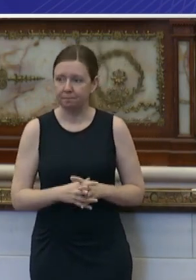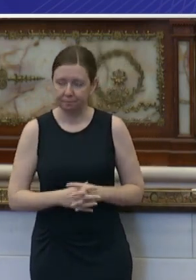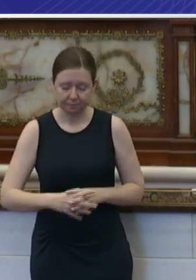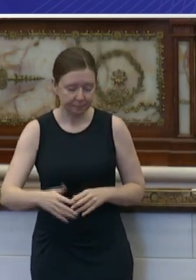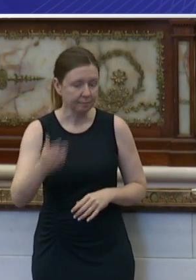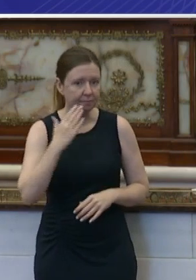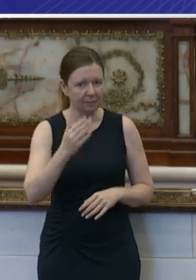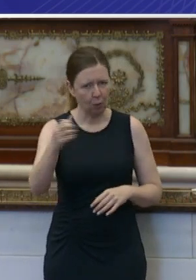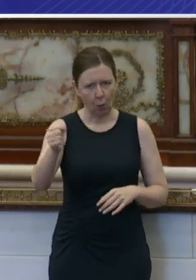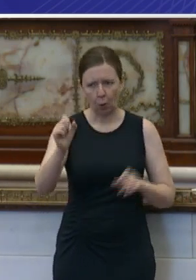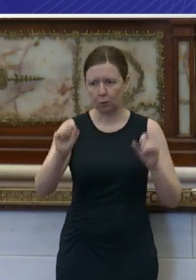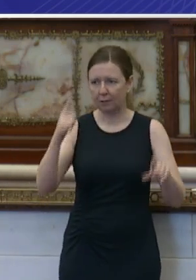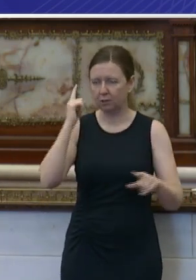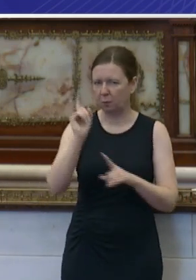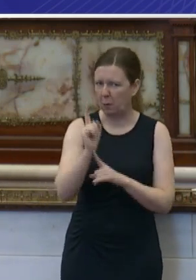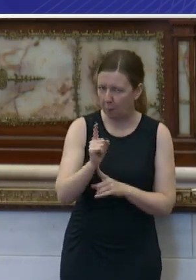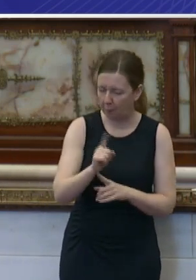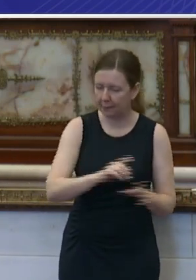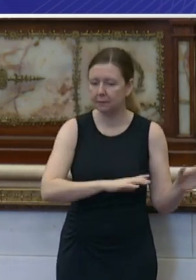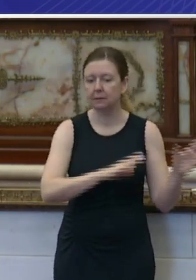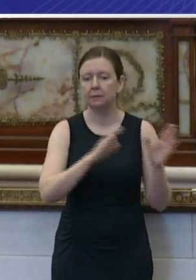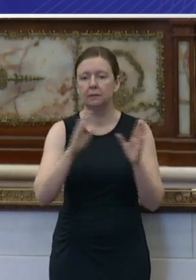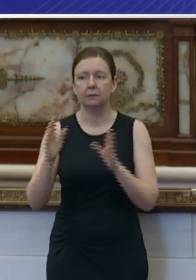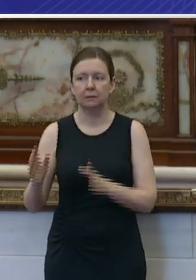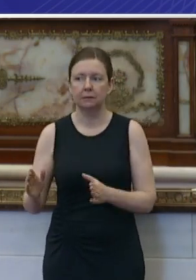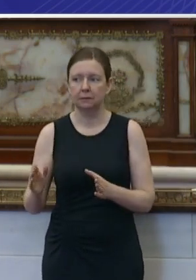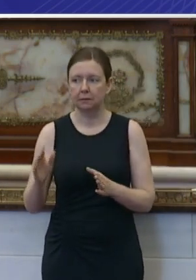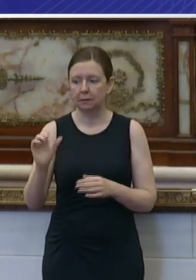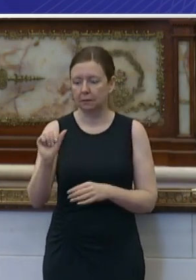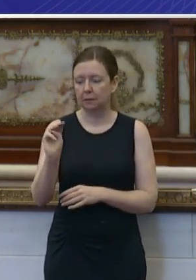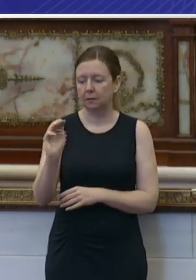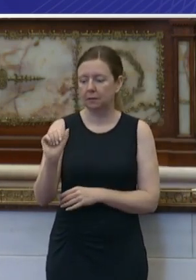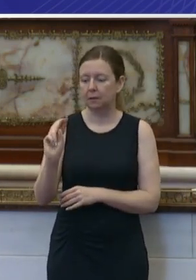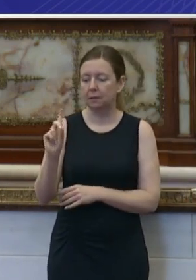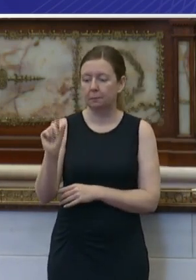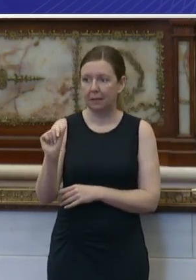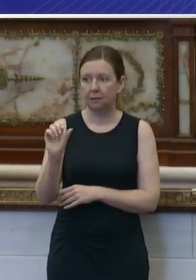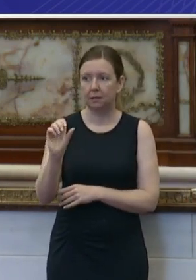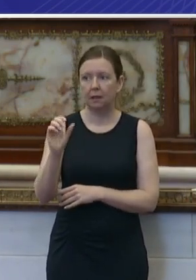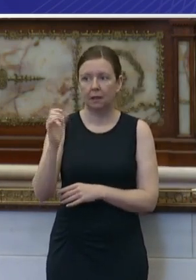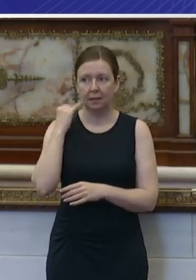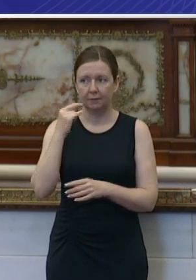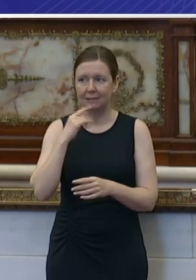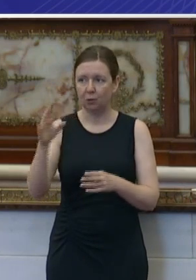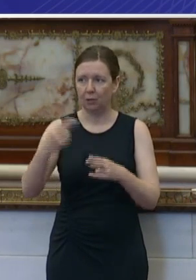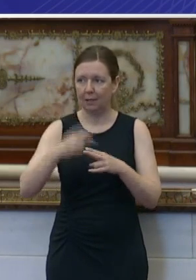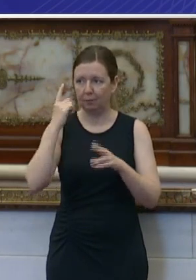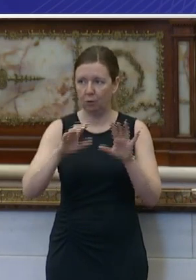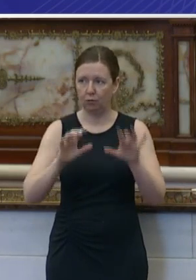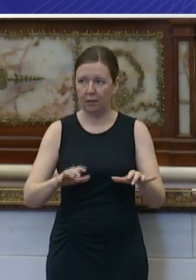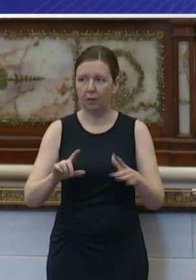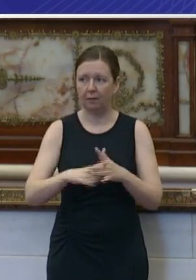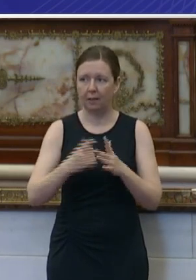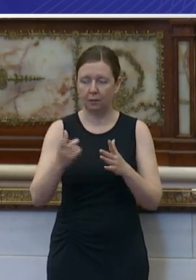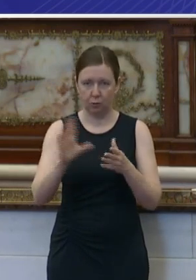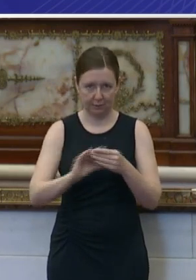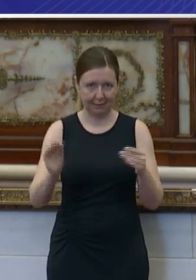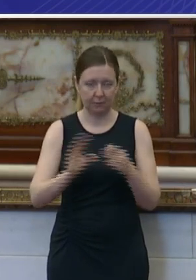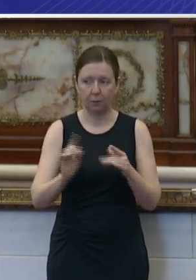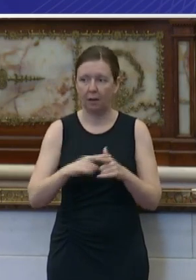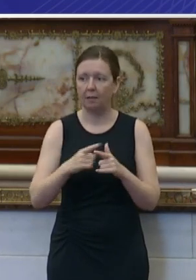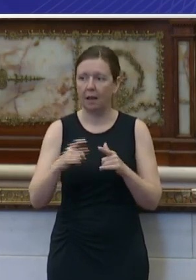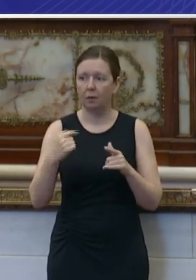Thank you. We're going to hold questions for a moment. And Amanda, if you want to state your name for the record and begin your testimony, and